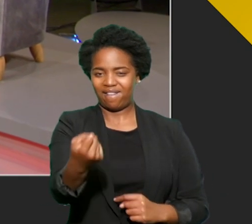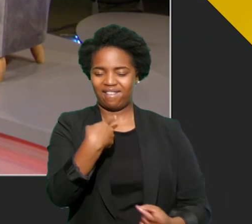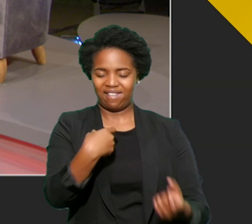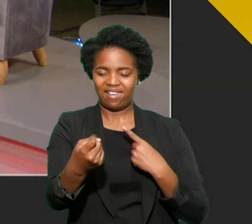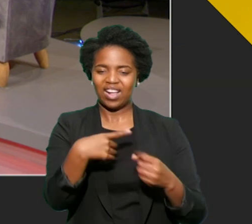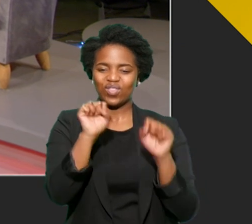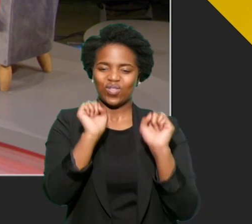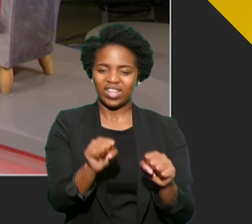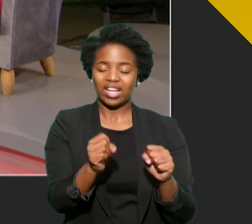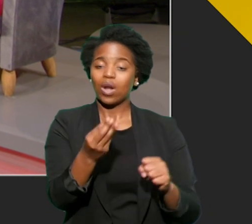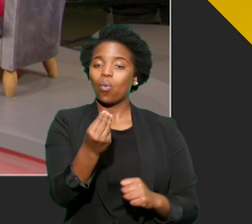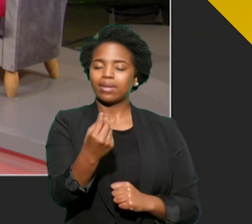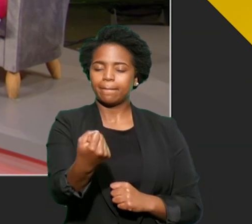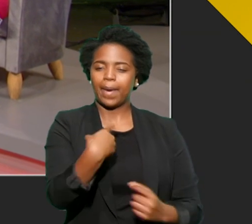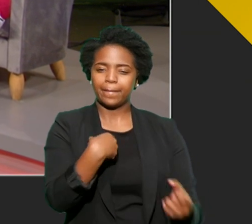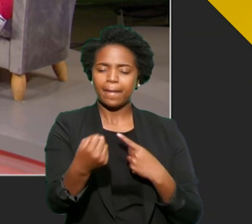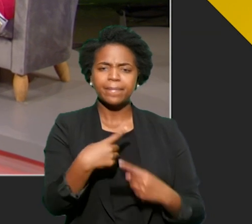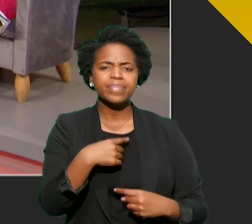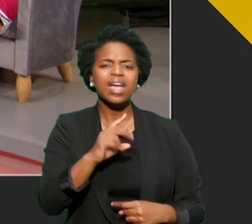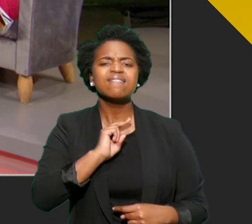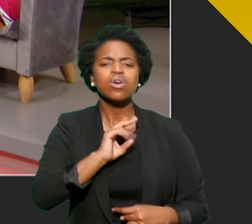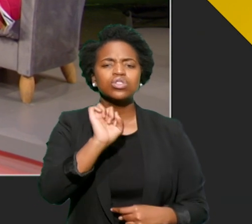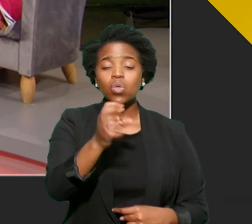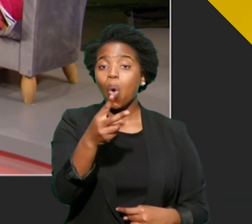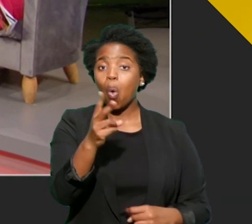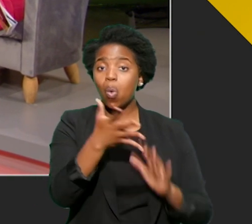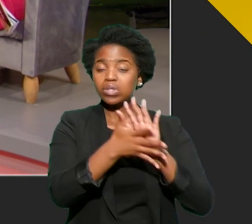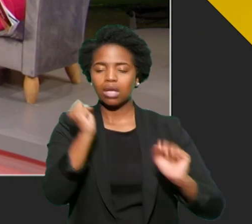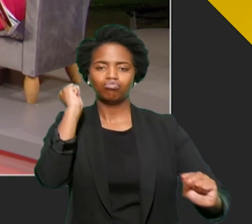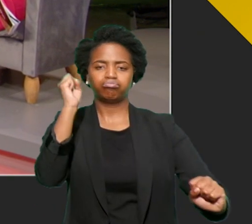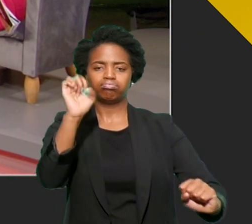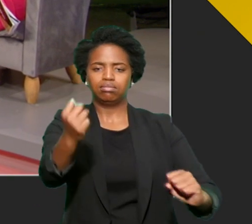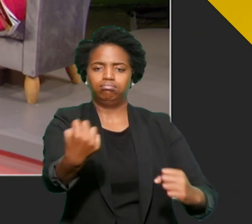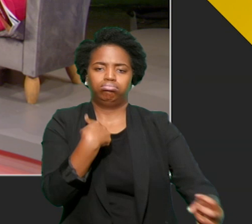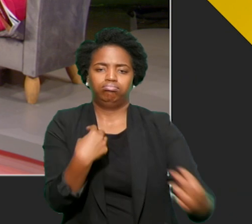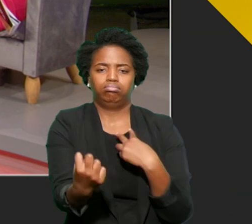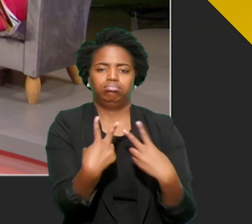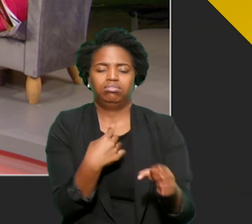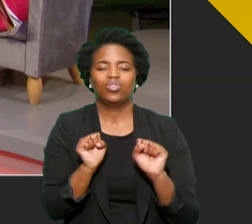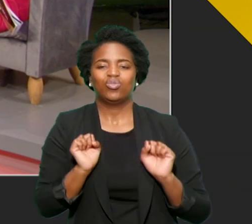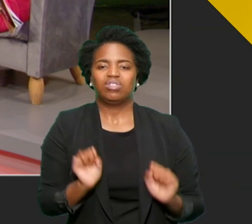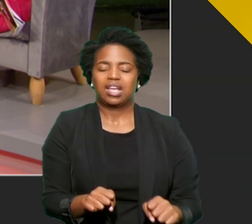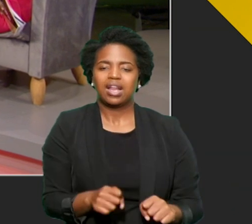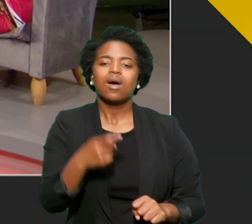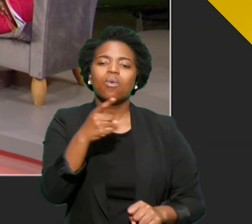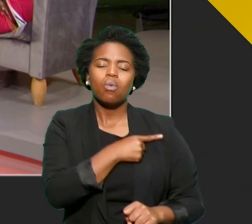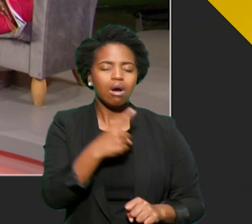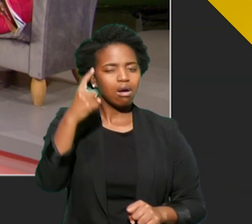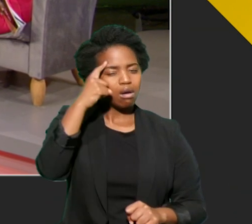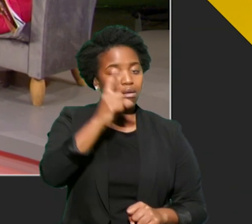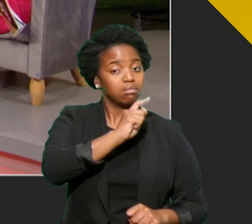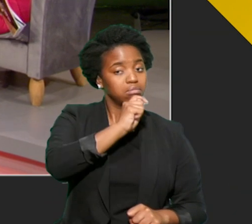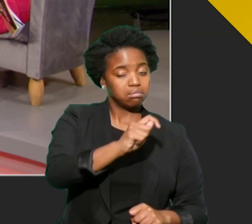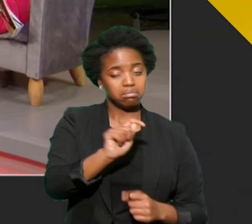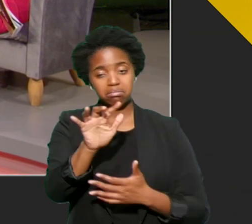0723161329, ki yona WhatsApp line send the voice notes, the video message, especially about conversation, the myths and facts